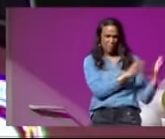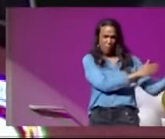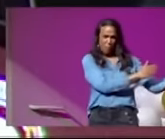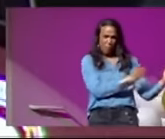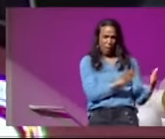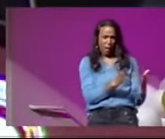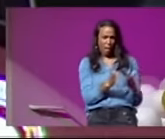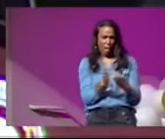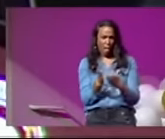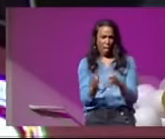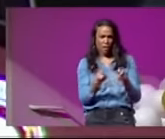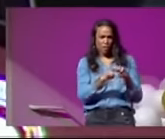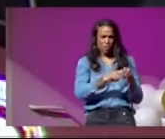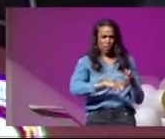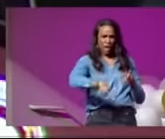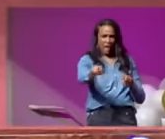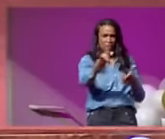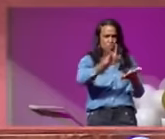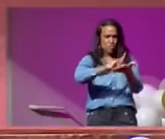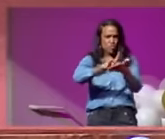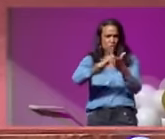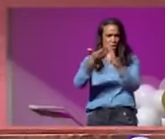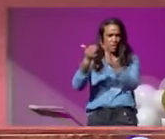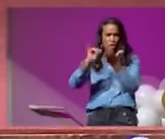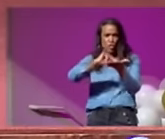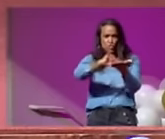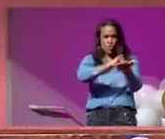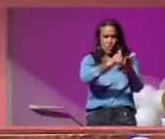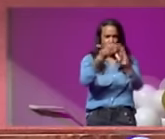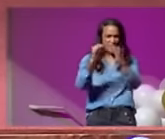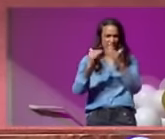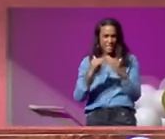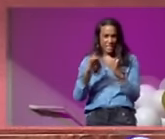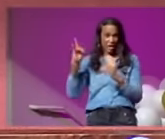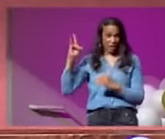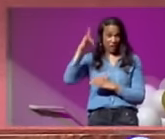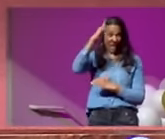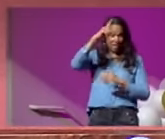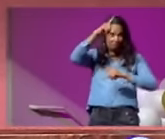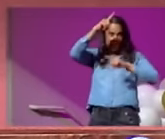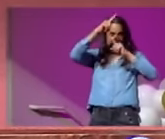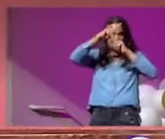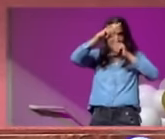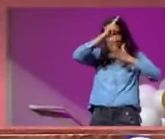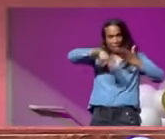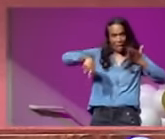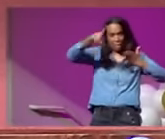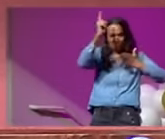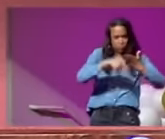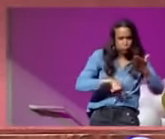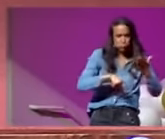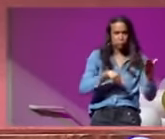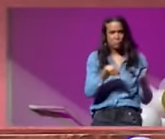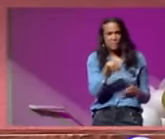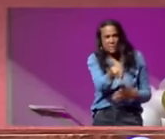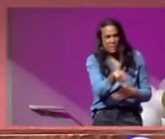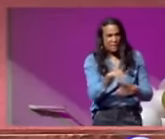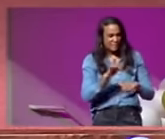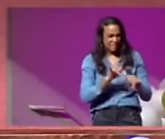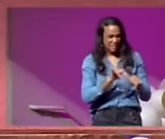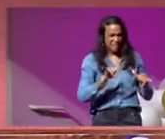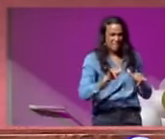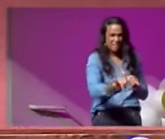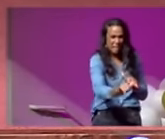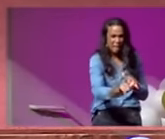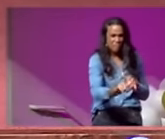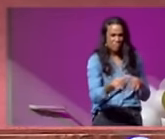go to New York City. Needless to say, flights were canceled and they ended up spending Christmas